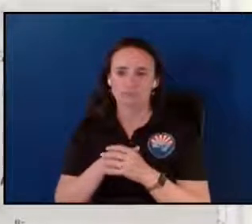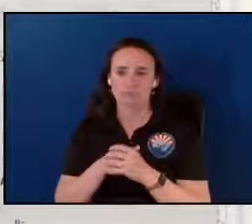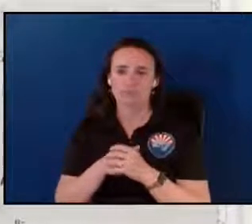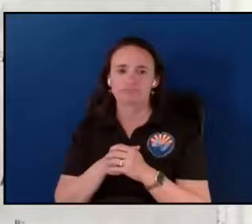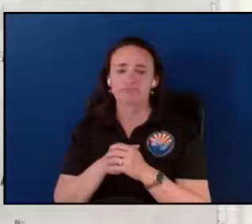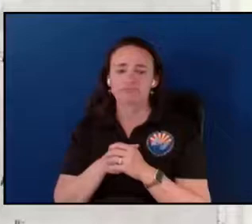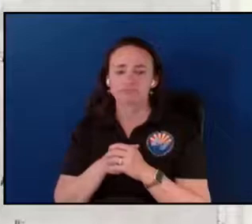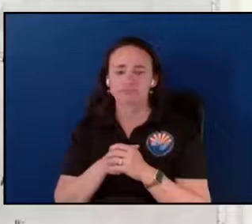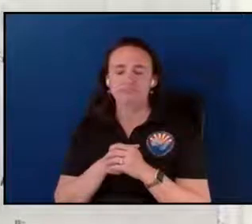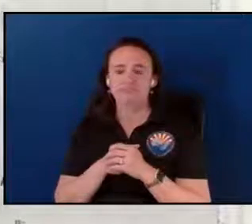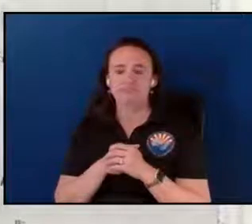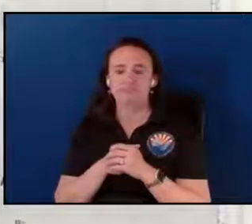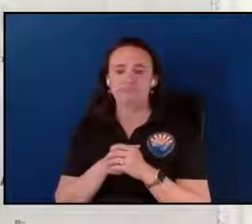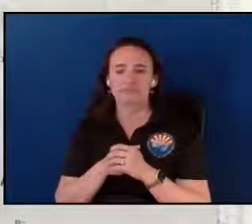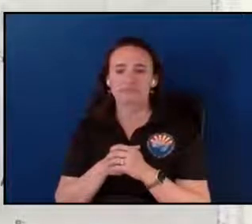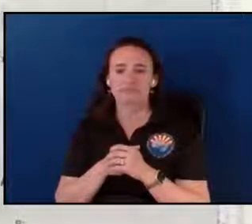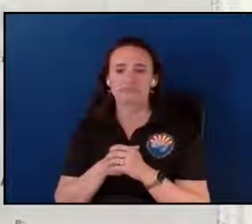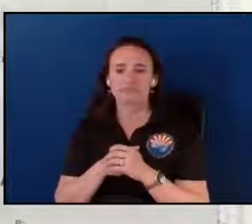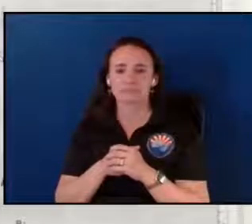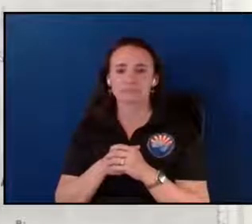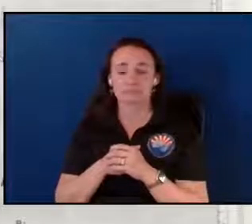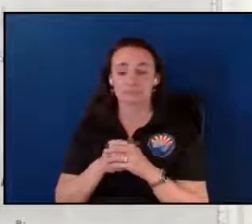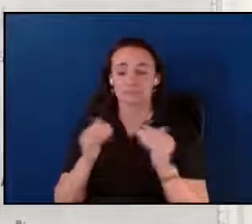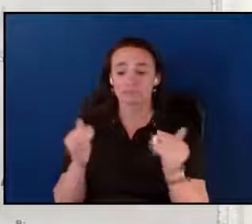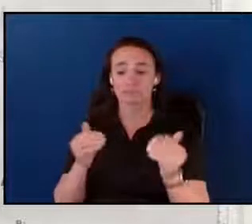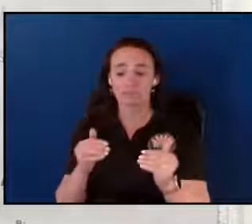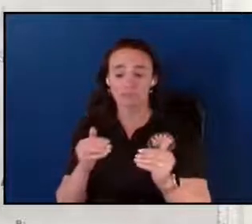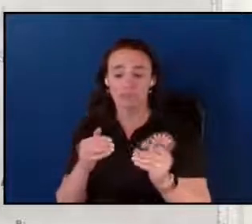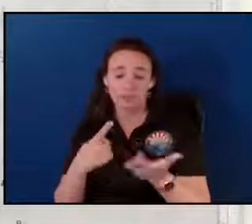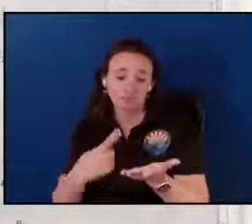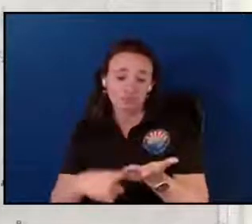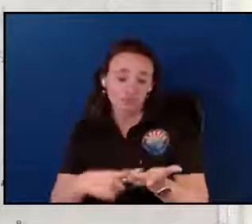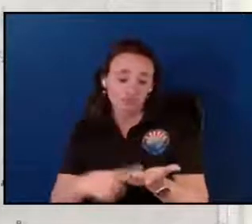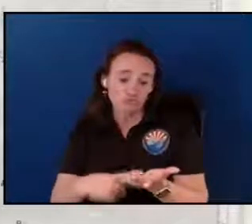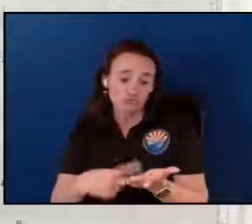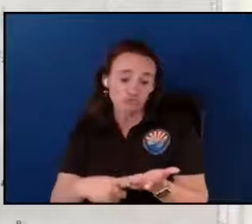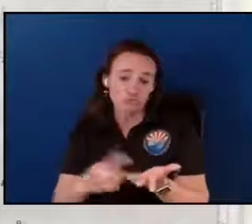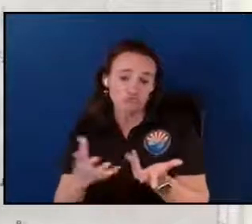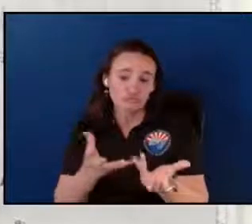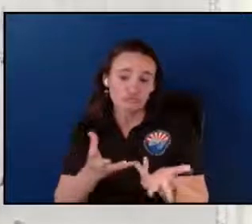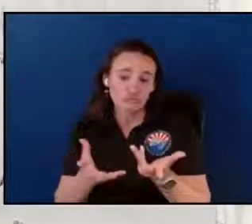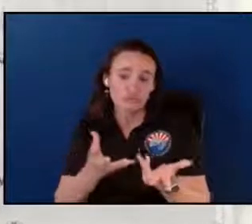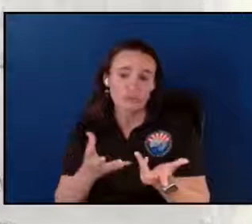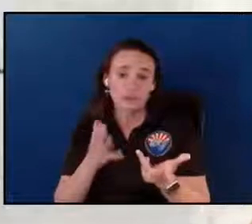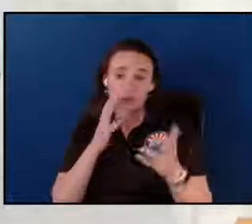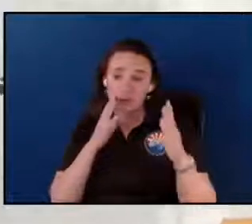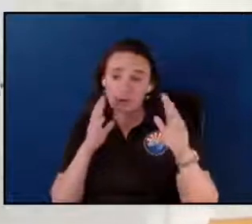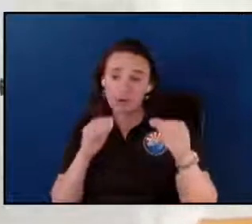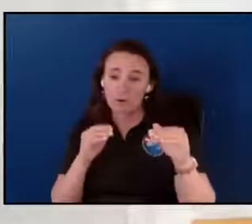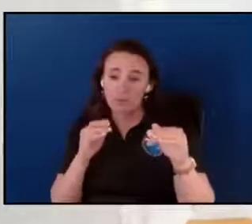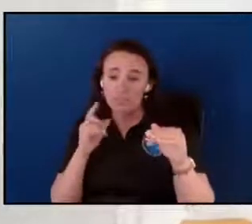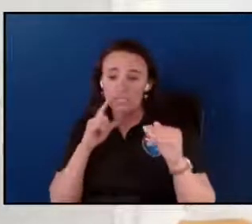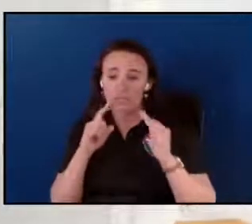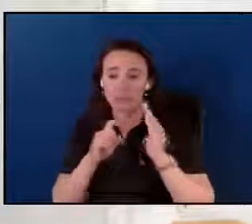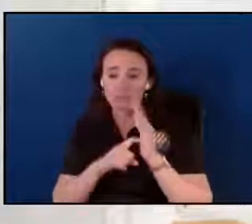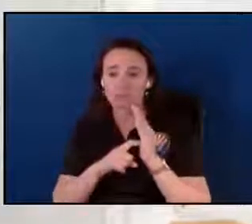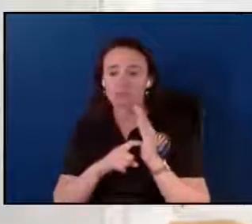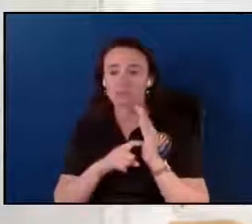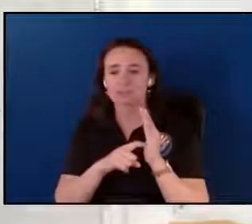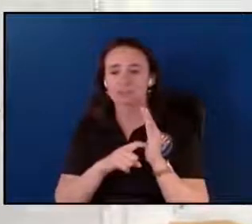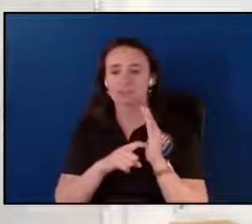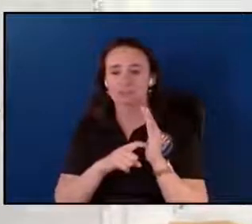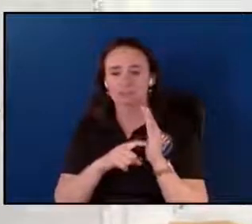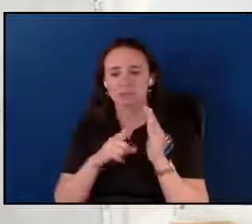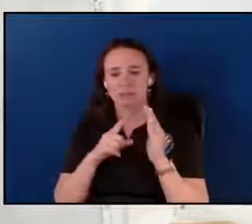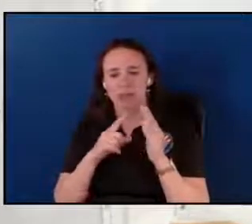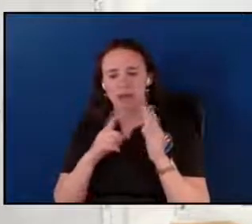We've been having some very good discussion, and hopefully in the near future, I see it coming up on the roadblock on